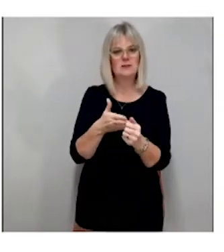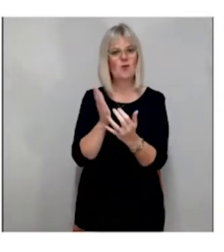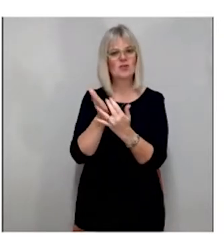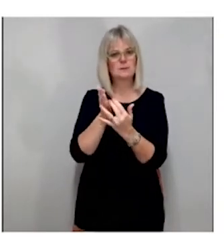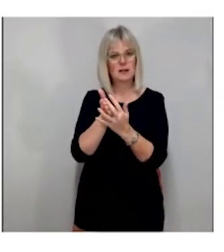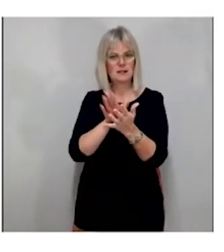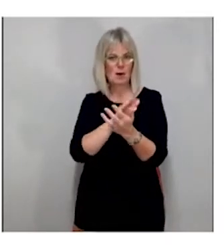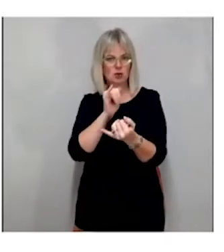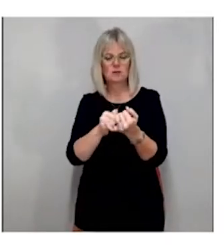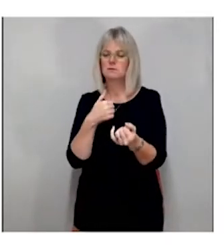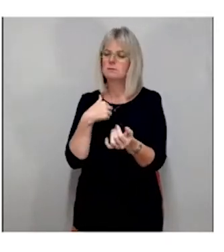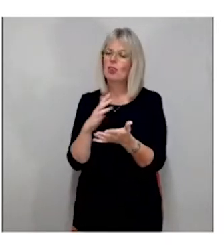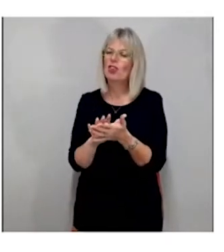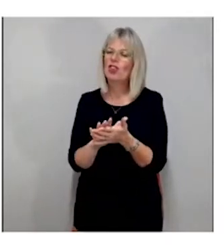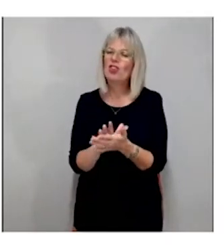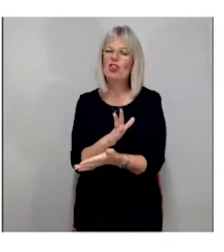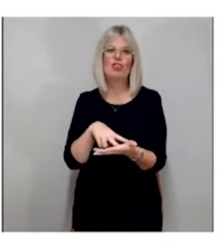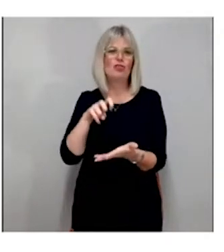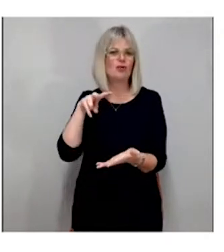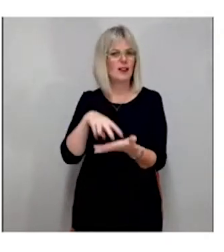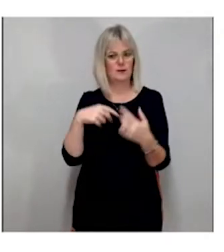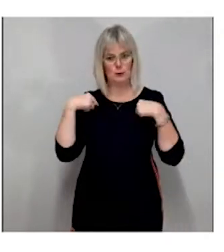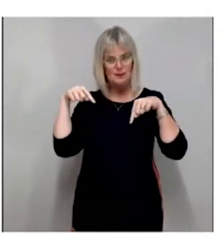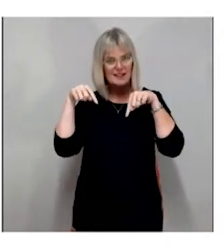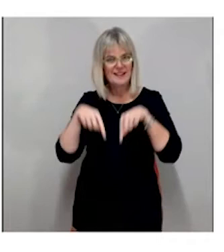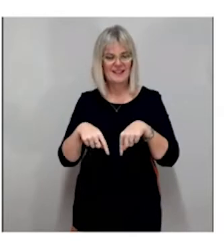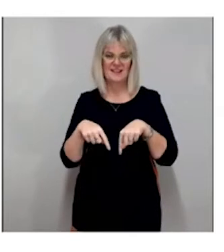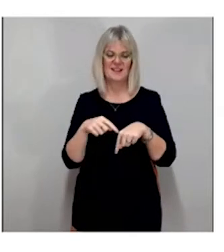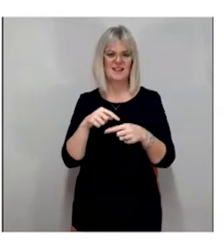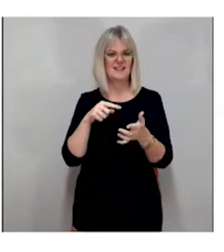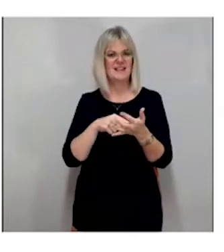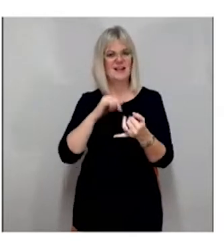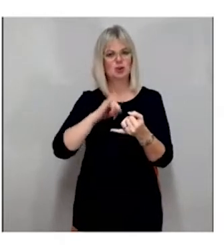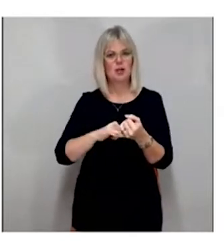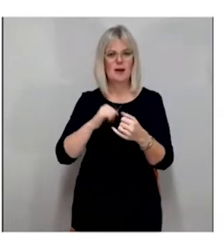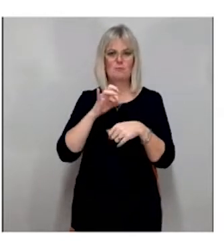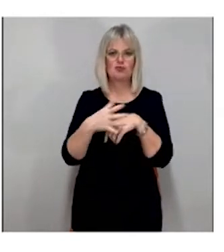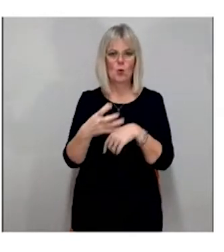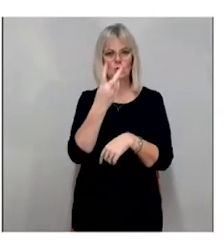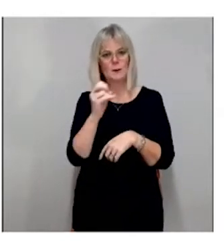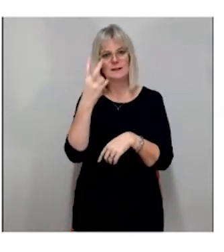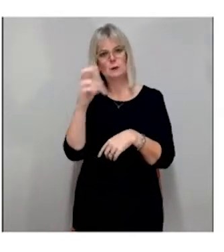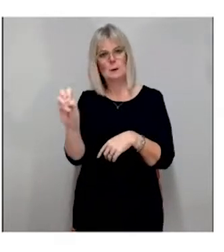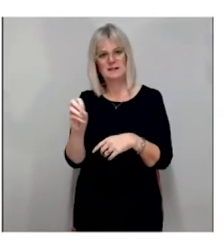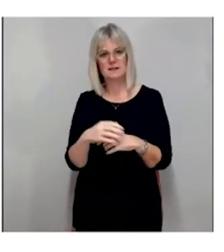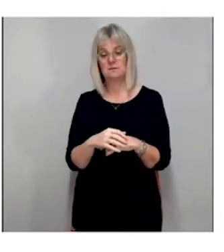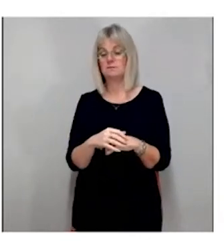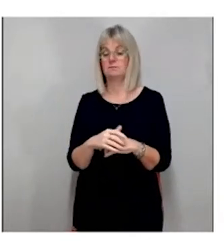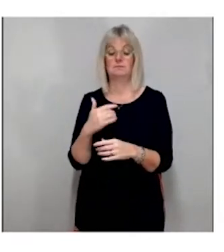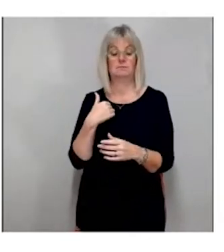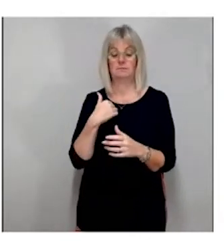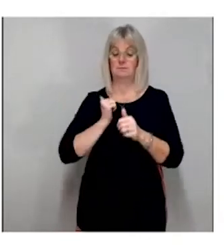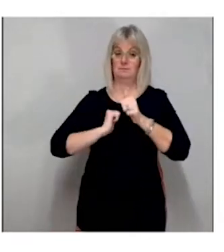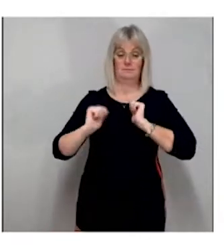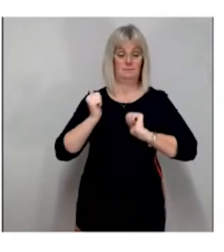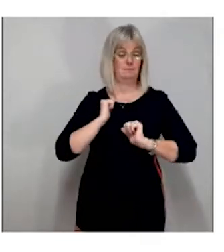Pro 2020. It has been an absolute pleasure to be the headline sponsor this year at the